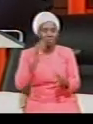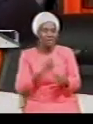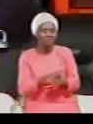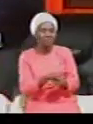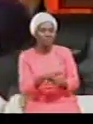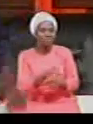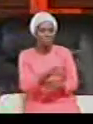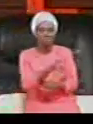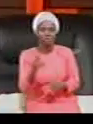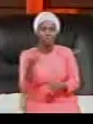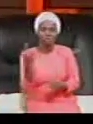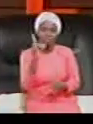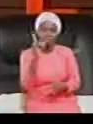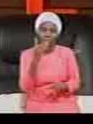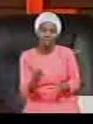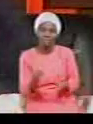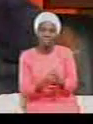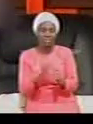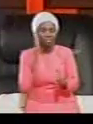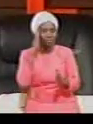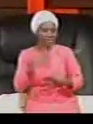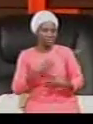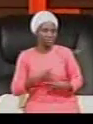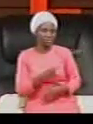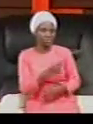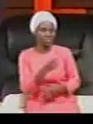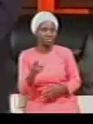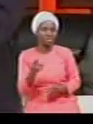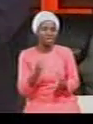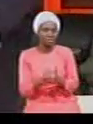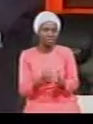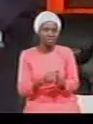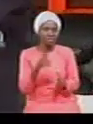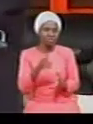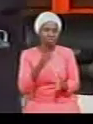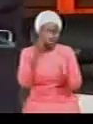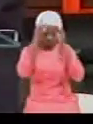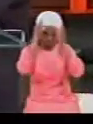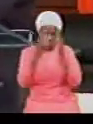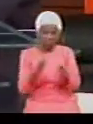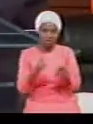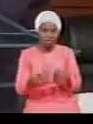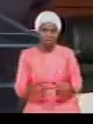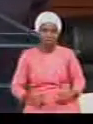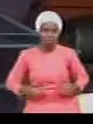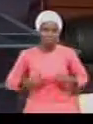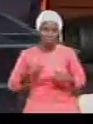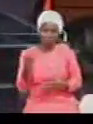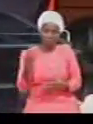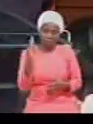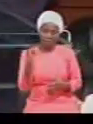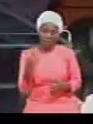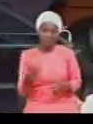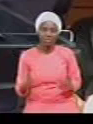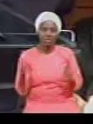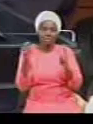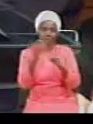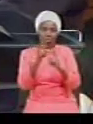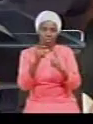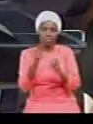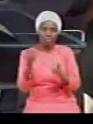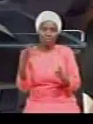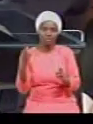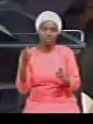Only one thing will interest you. And you are going to live only by the word